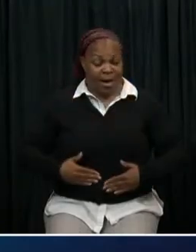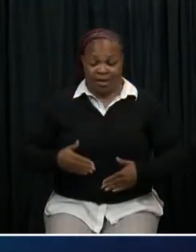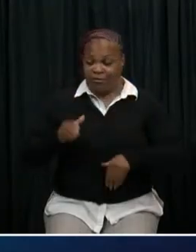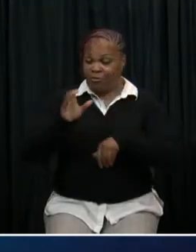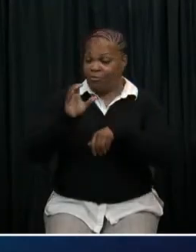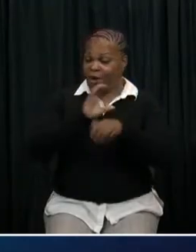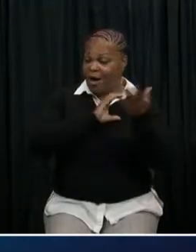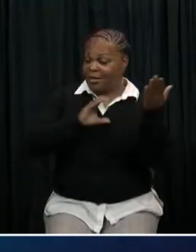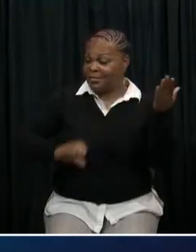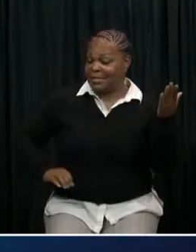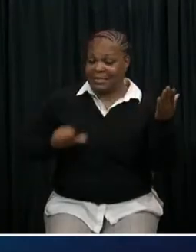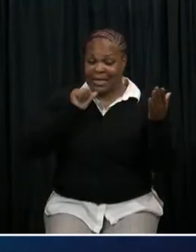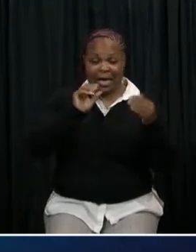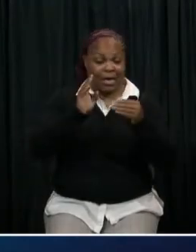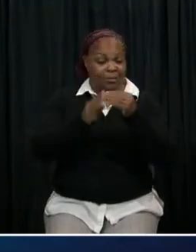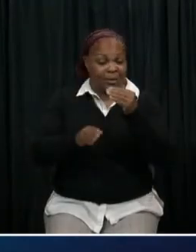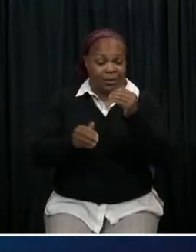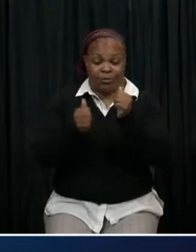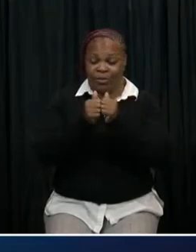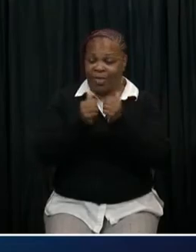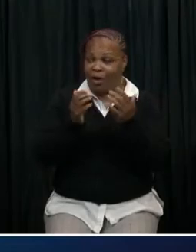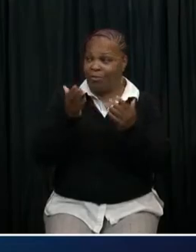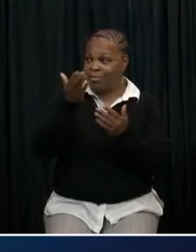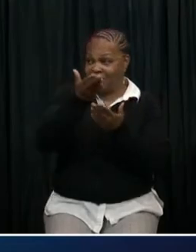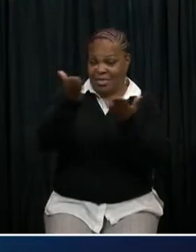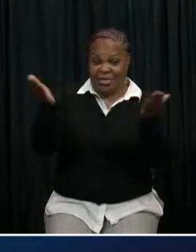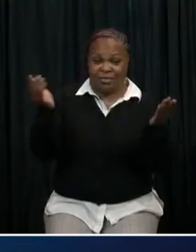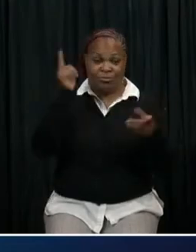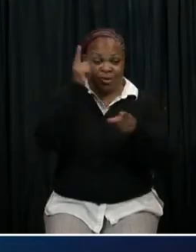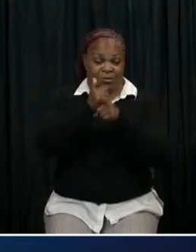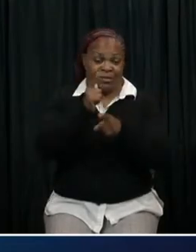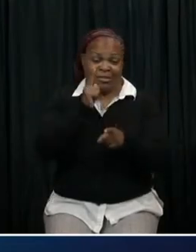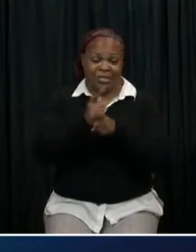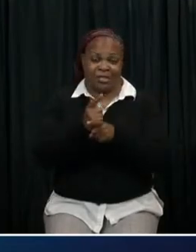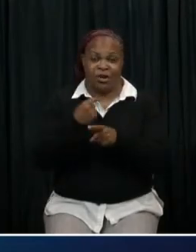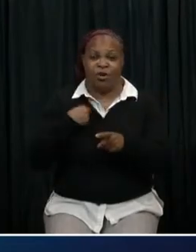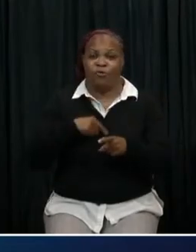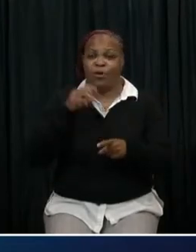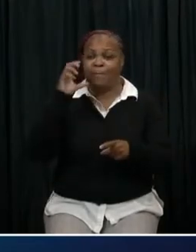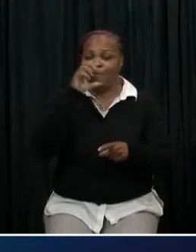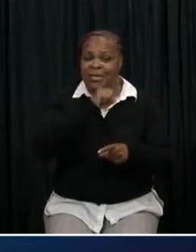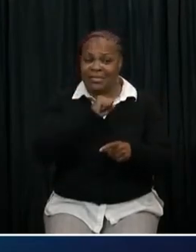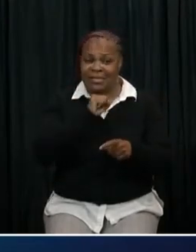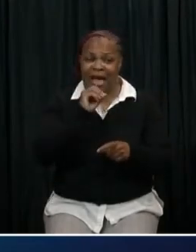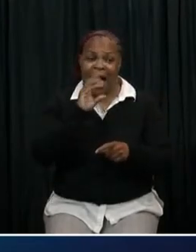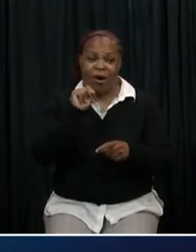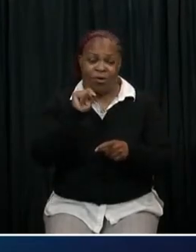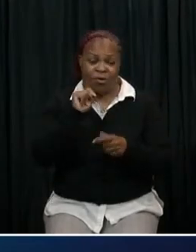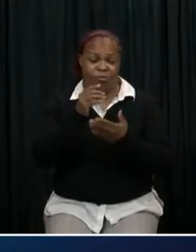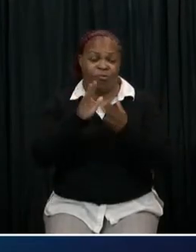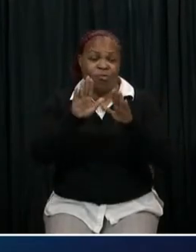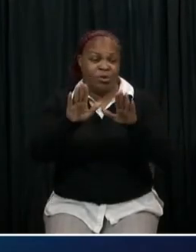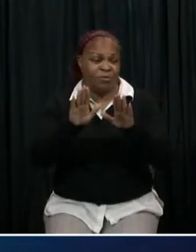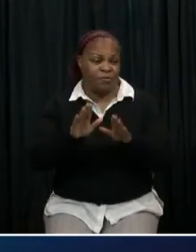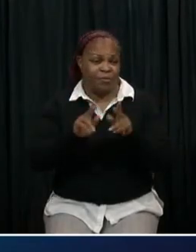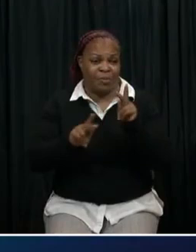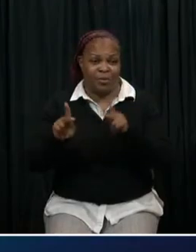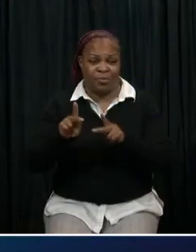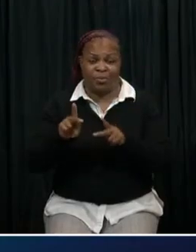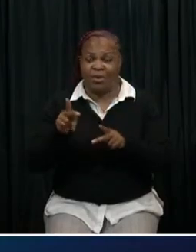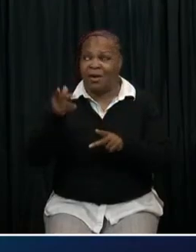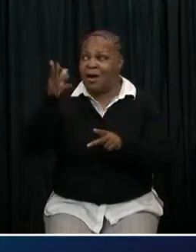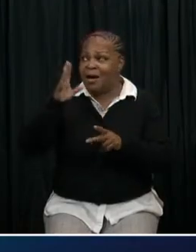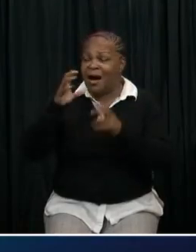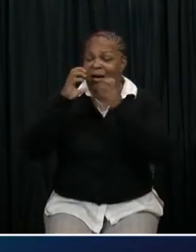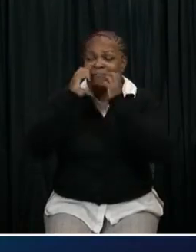sisters, and often we are missing out on some wonderful people who God treasures and has